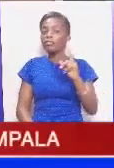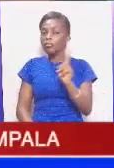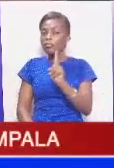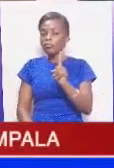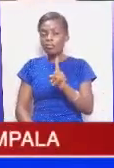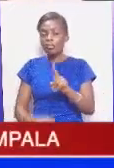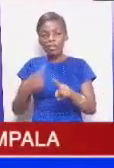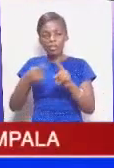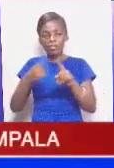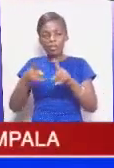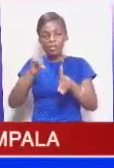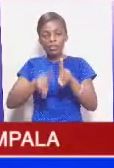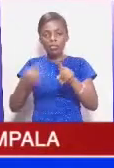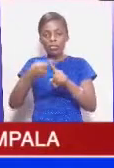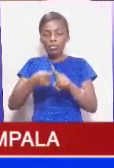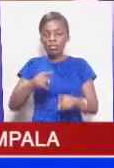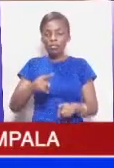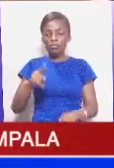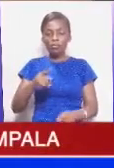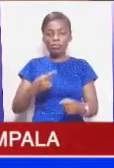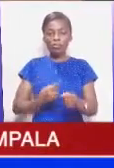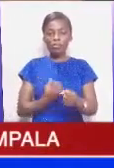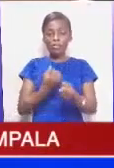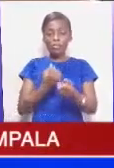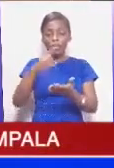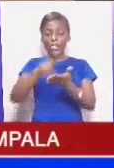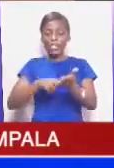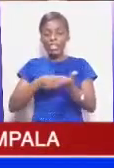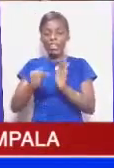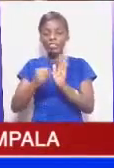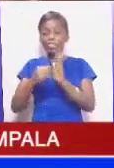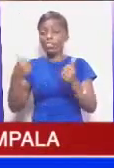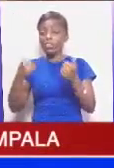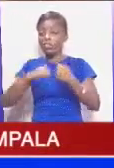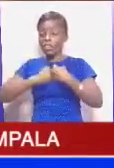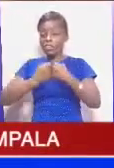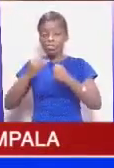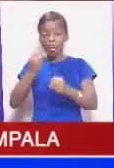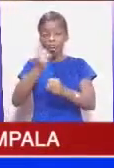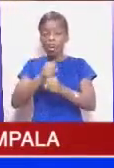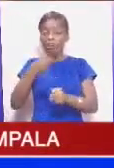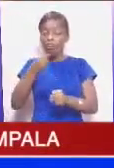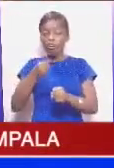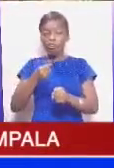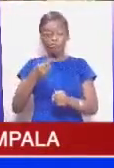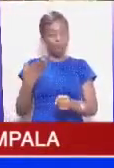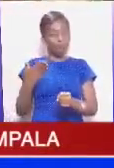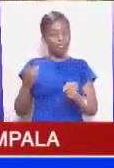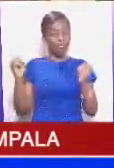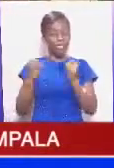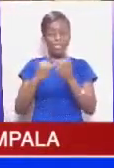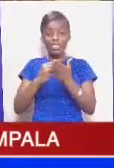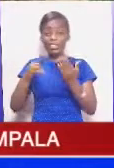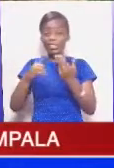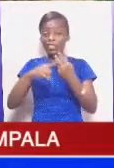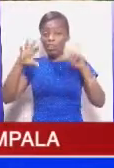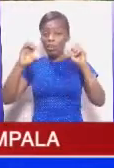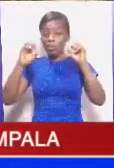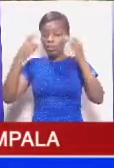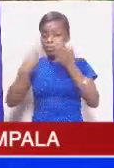Abantu ab'enjawulo okuva ekitugu muyiganga n'awalala balaze okusoomoozebwa kw'abawala abalina Mukenenya naki ekyandikoleddwa mu kiseera